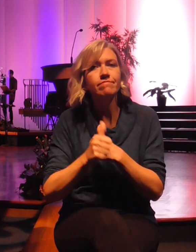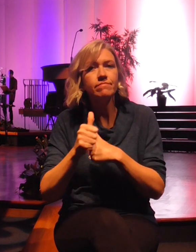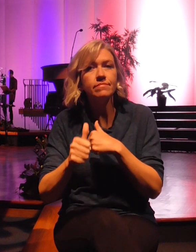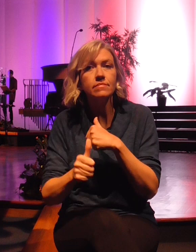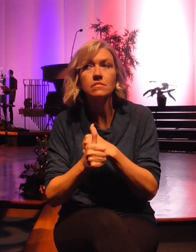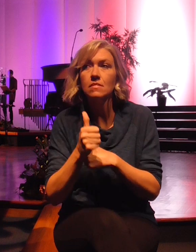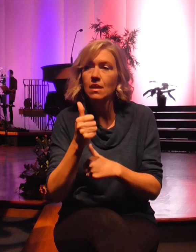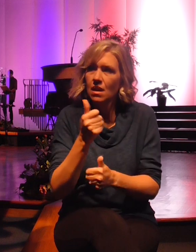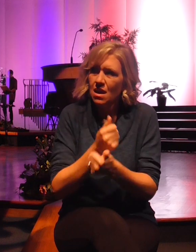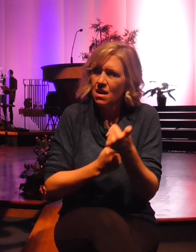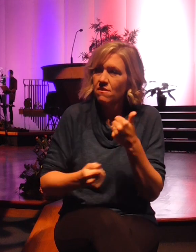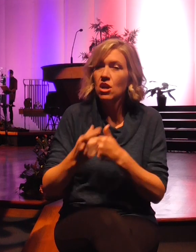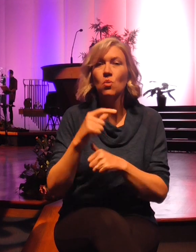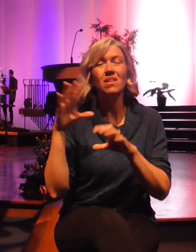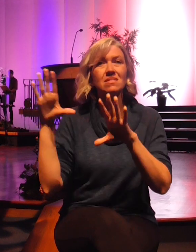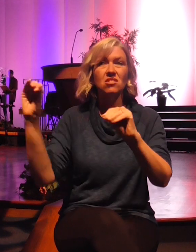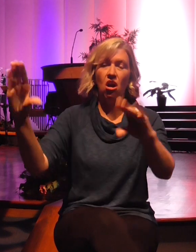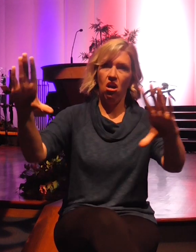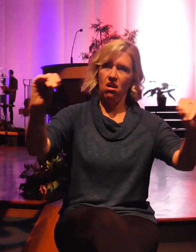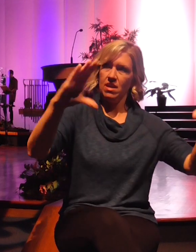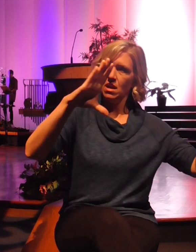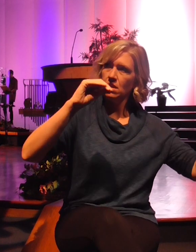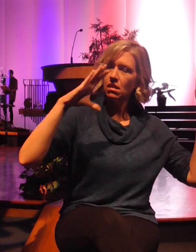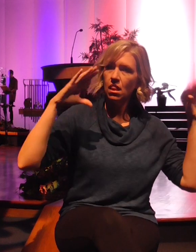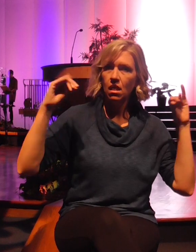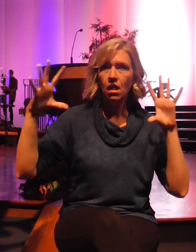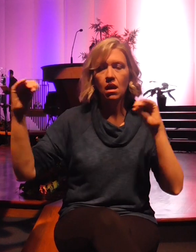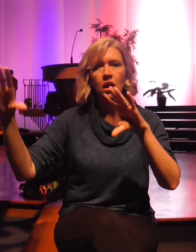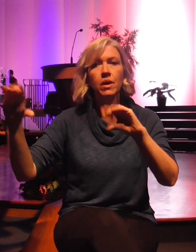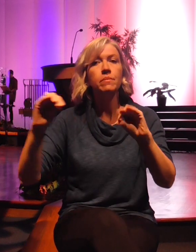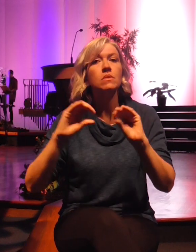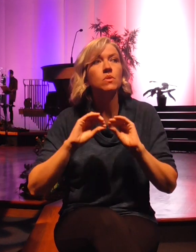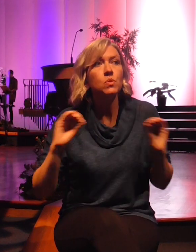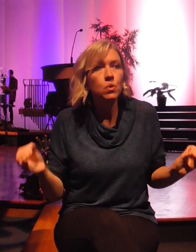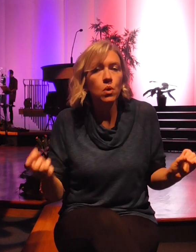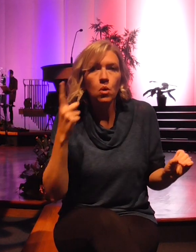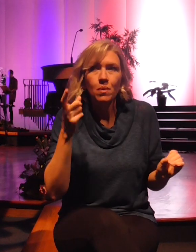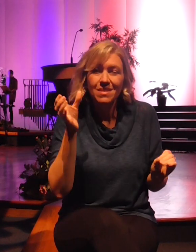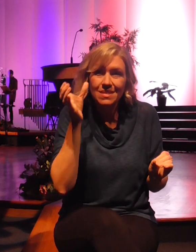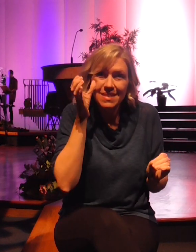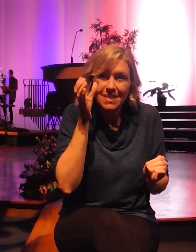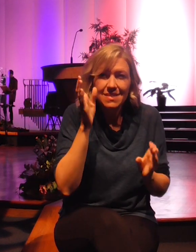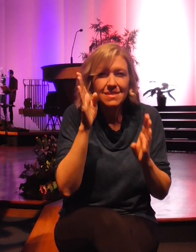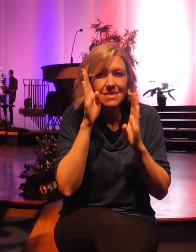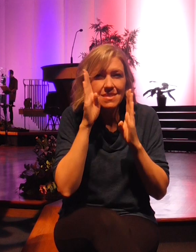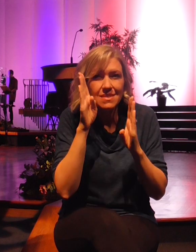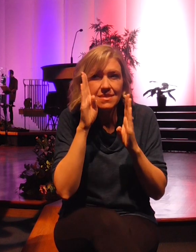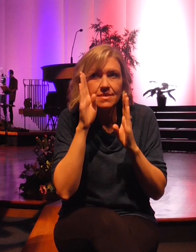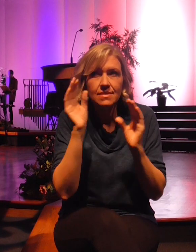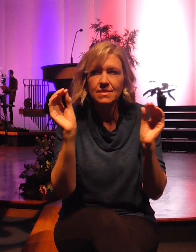when everyone's talking and no one is listening.